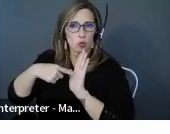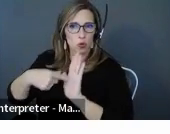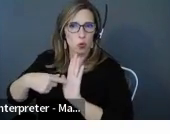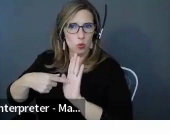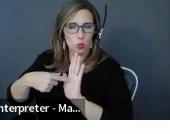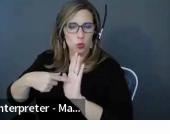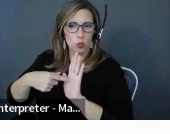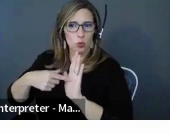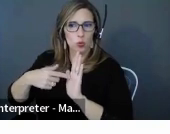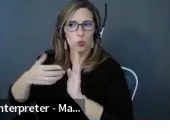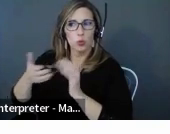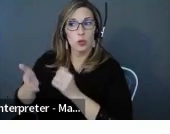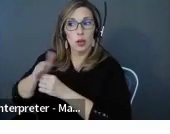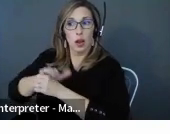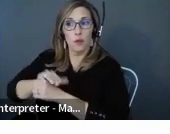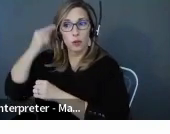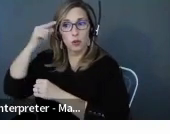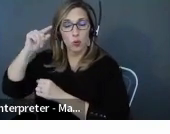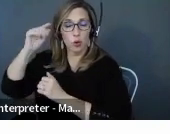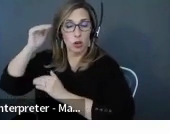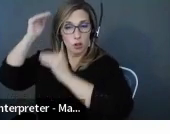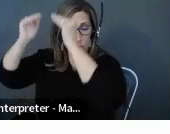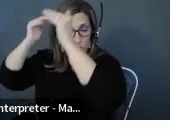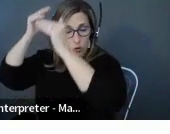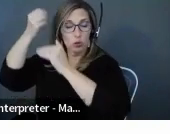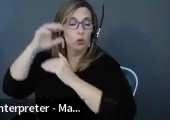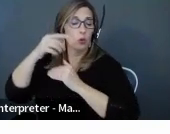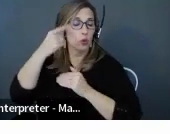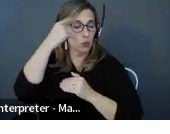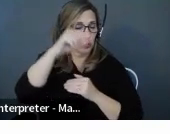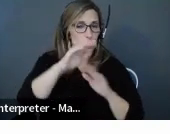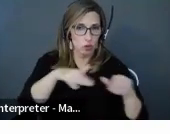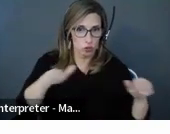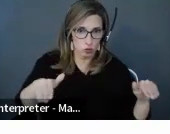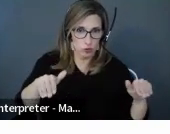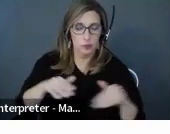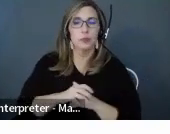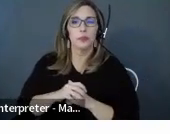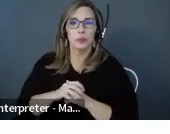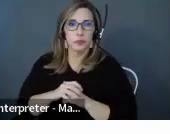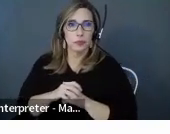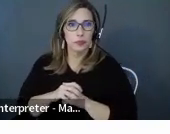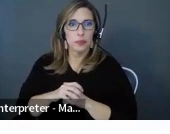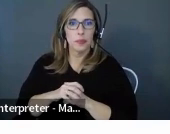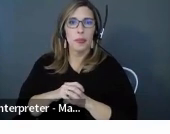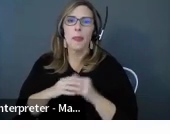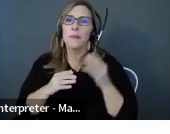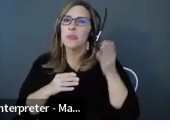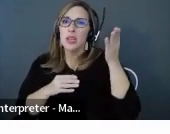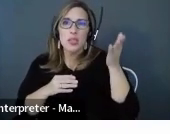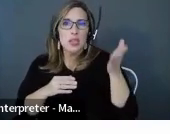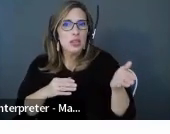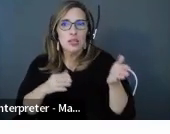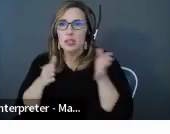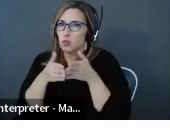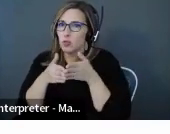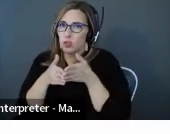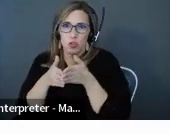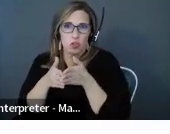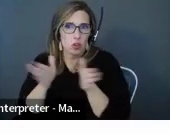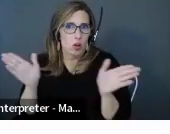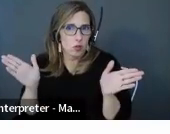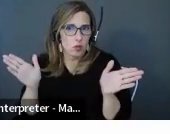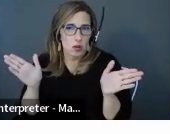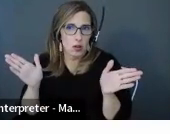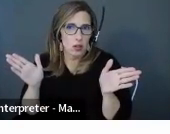plan for adults or for children through EPSDT. So this is meant as a general overview, but I'm